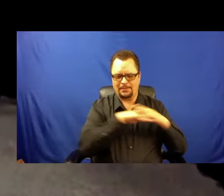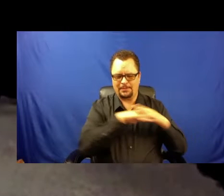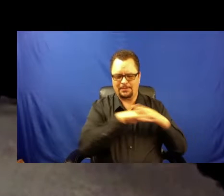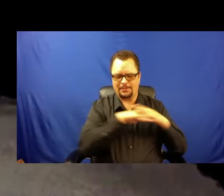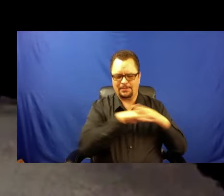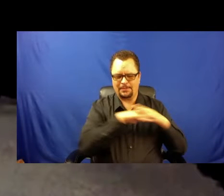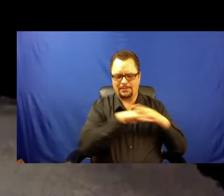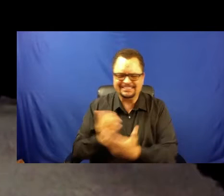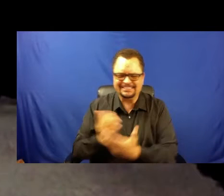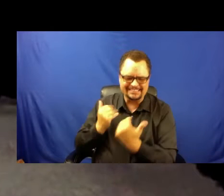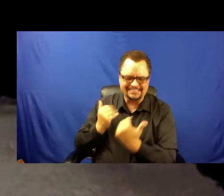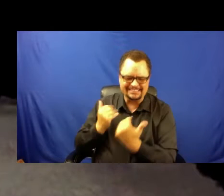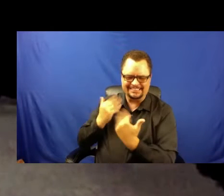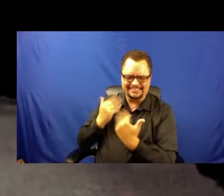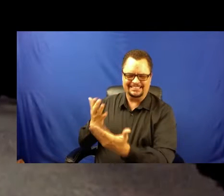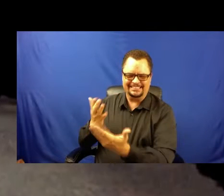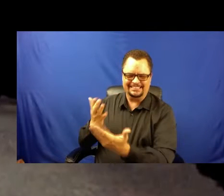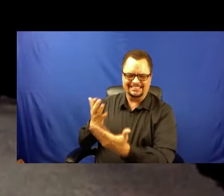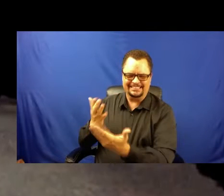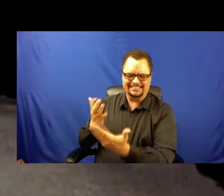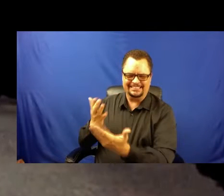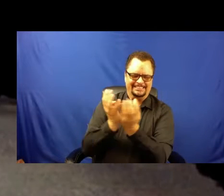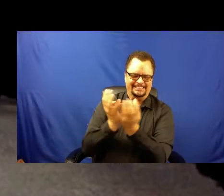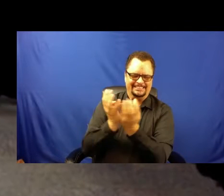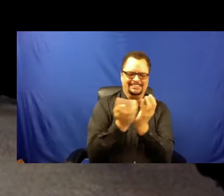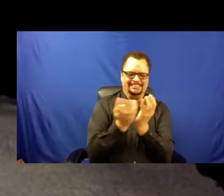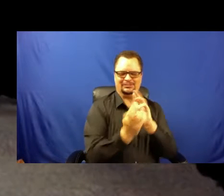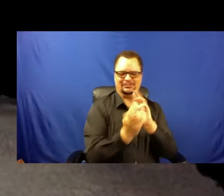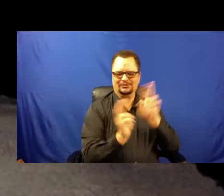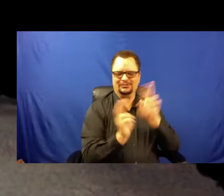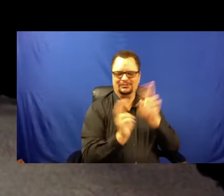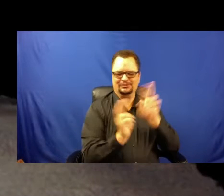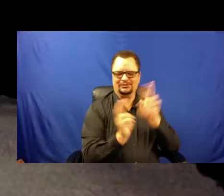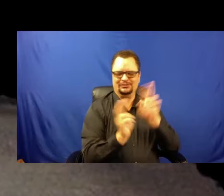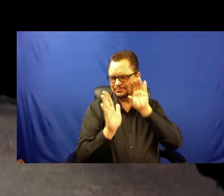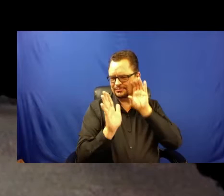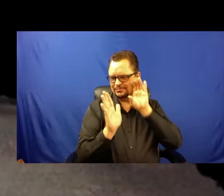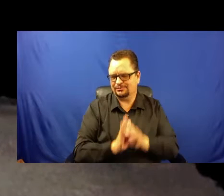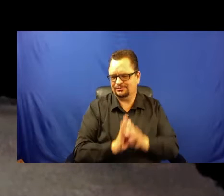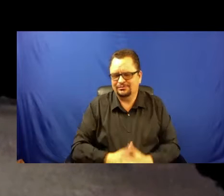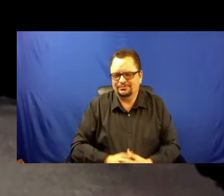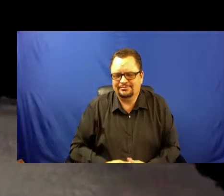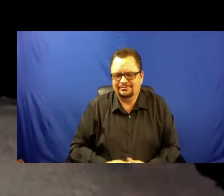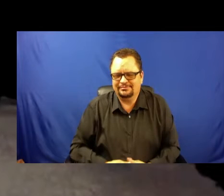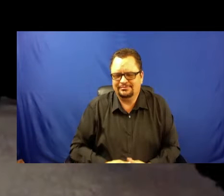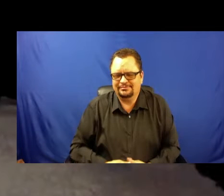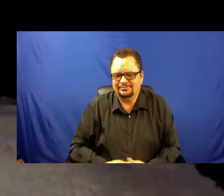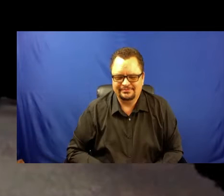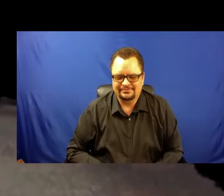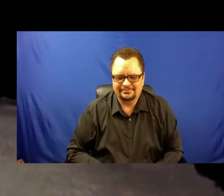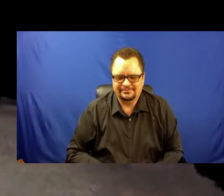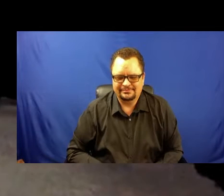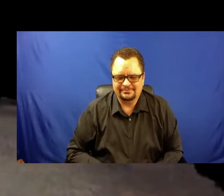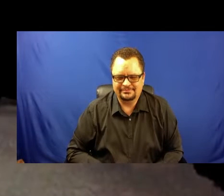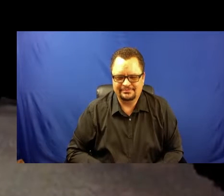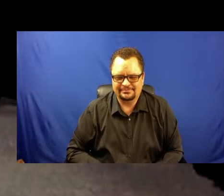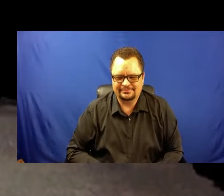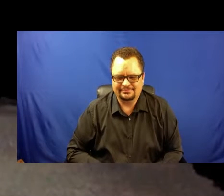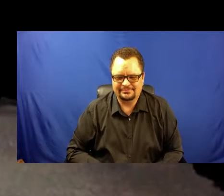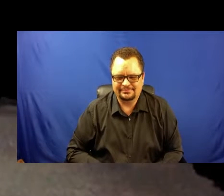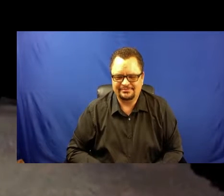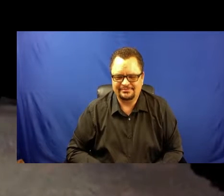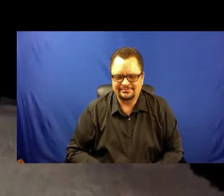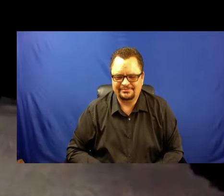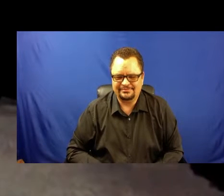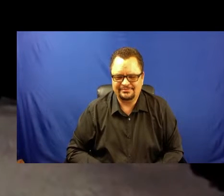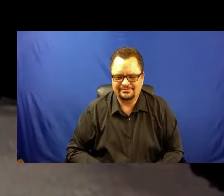And you retired right about when I was there. Let's do this one. Let's walk over here. Okay. Switch. Yeah, as soon